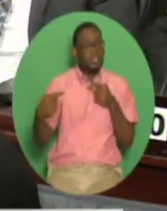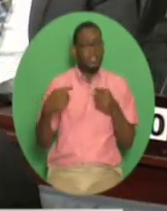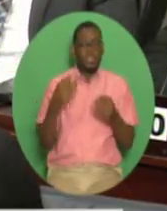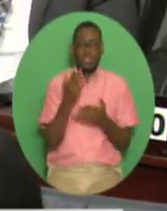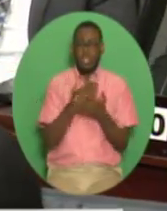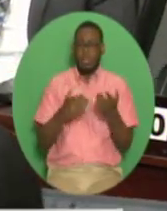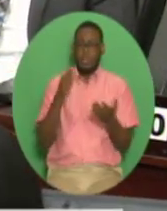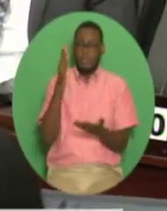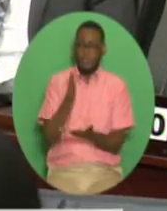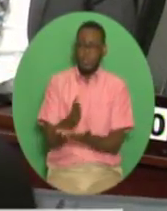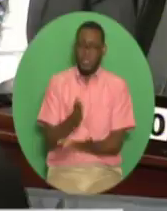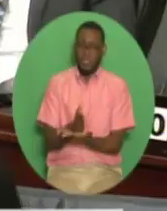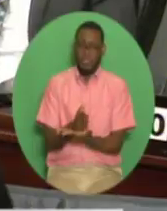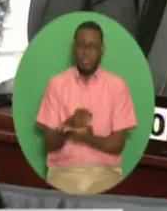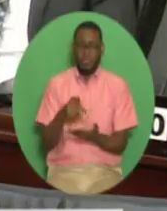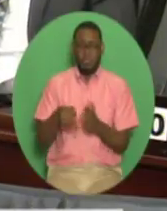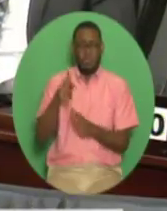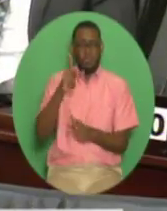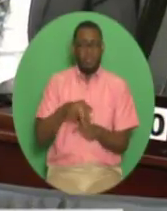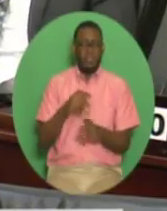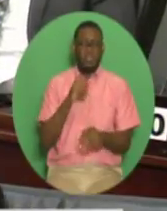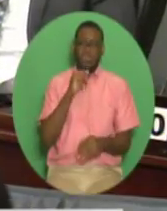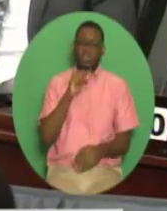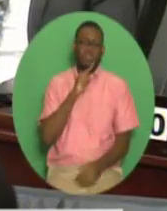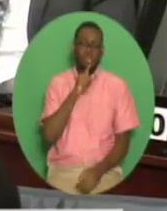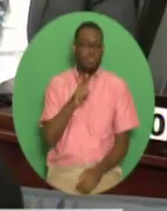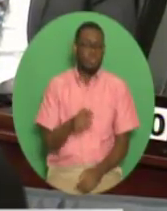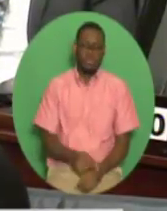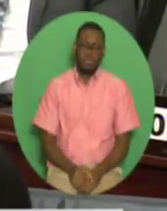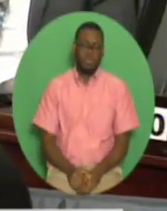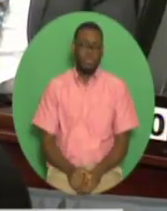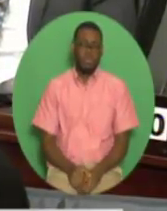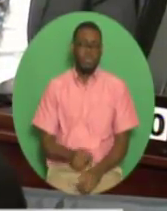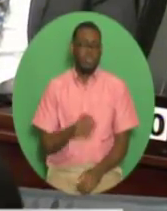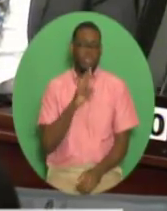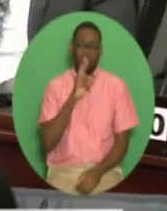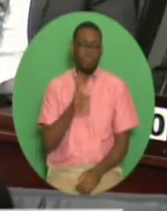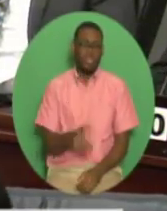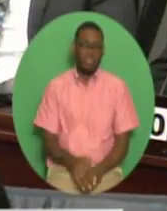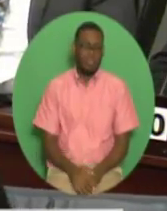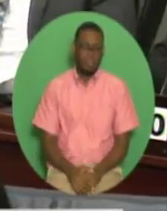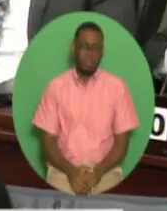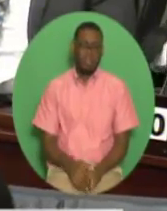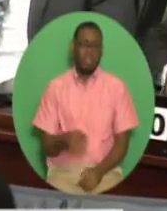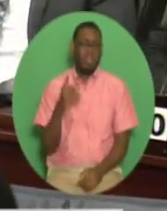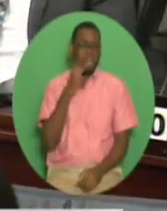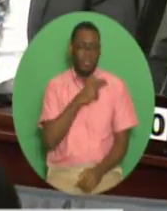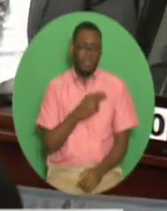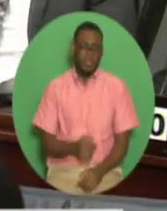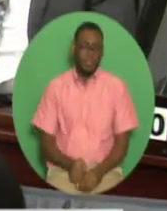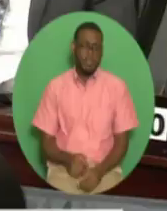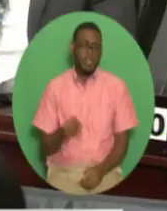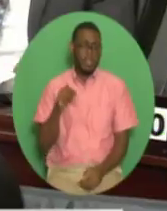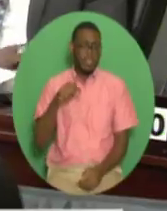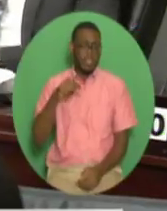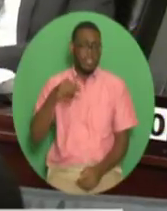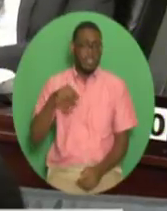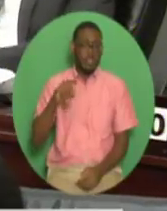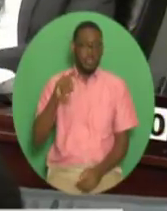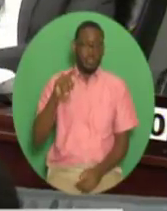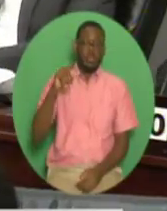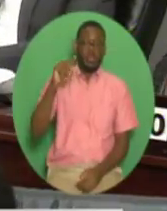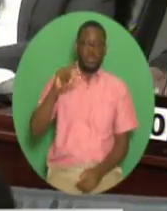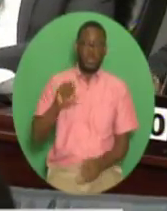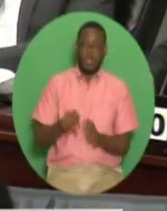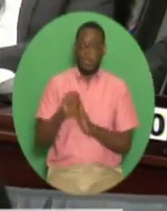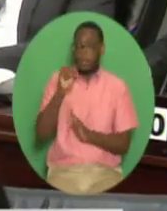feeding program. That is nothing short of an untruth. From the beginning of this term, in other words, from the first day of